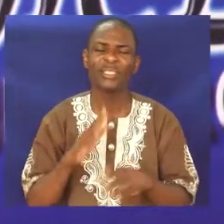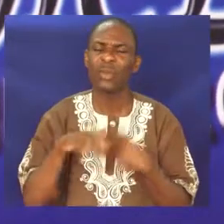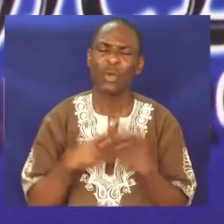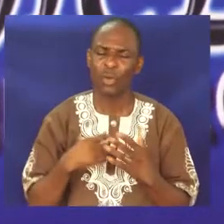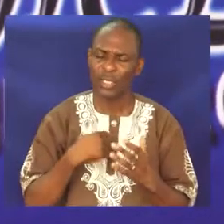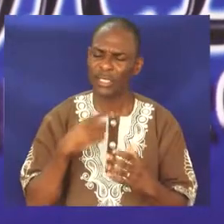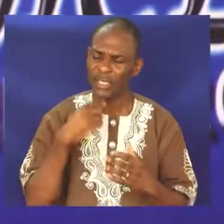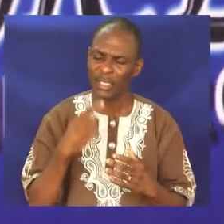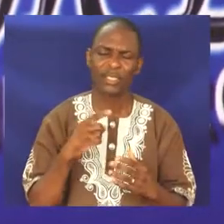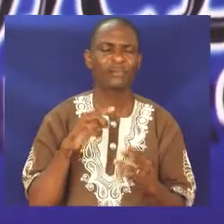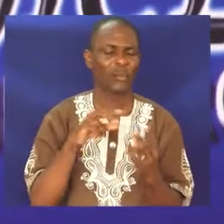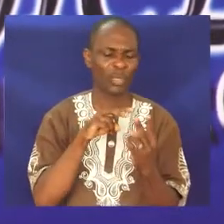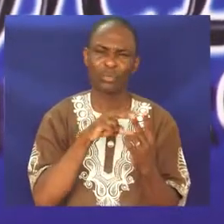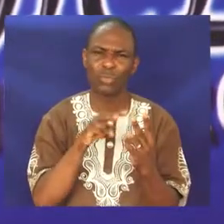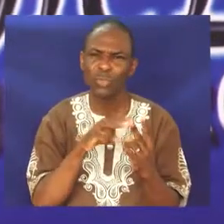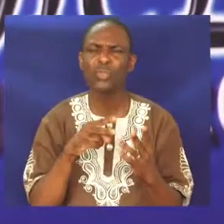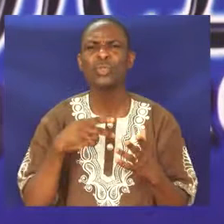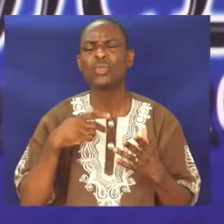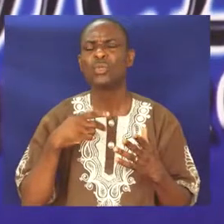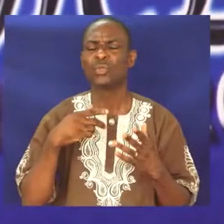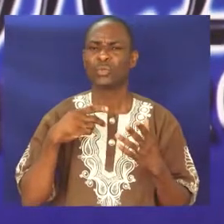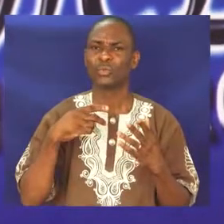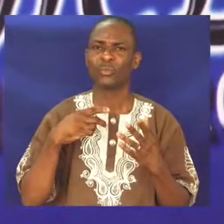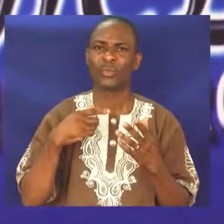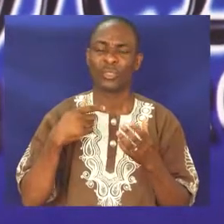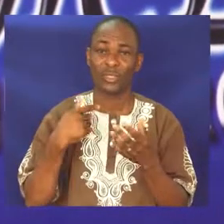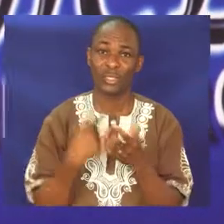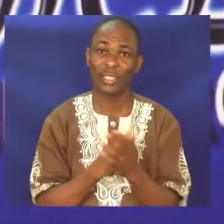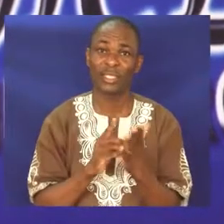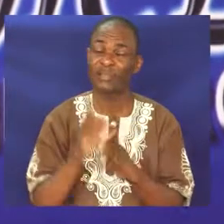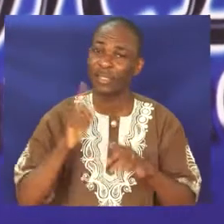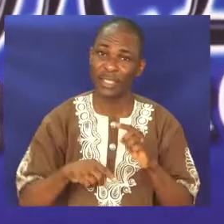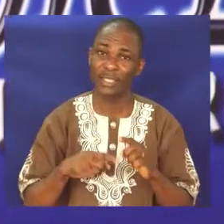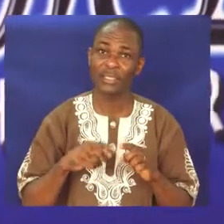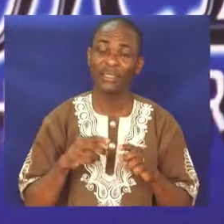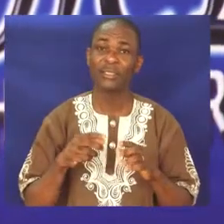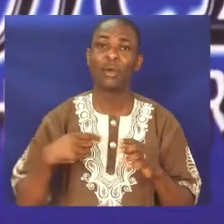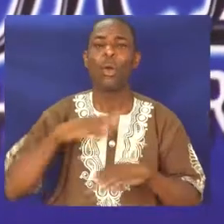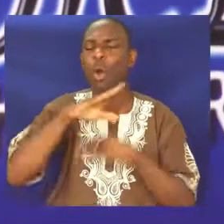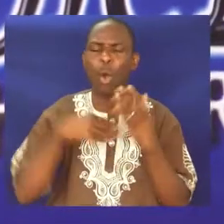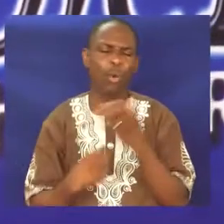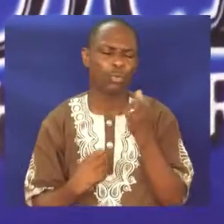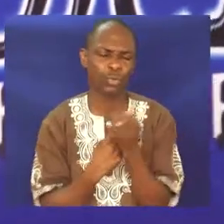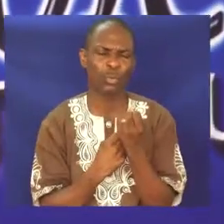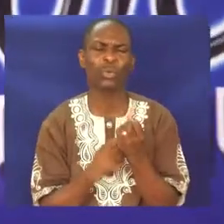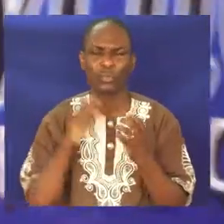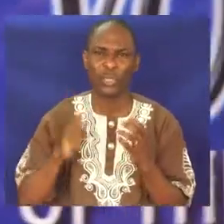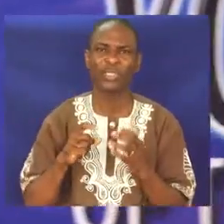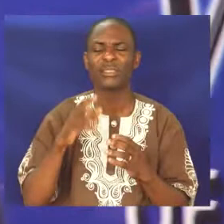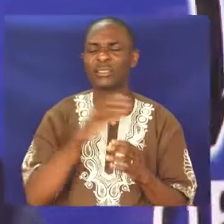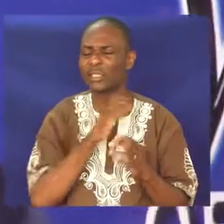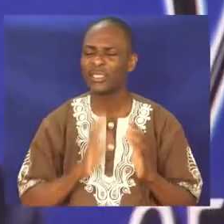the doctor, Baumiano, and Kwa, and to me, yeah. I just see you now, dear support. A Christopher, you're the empire, bo,